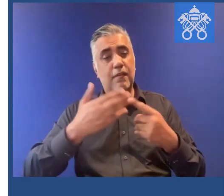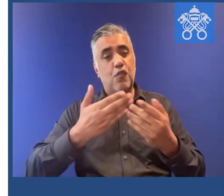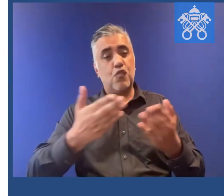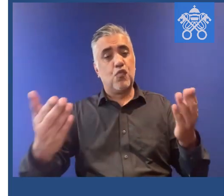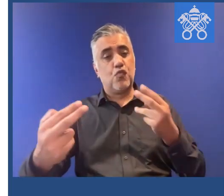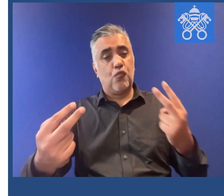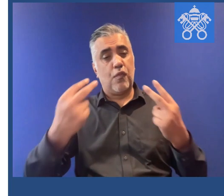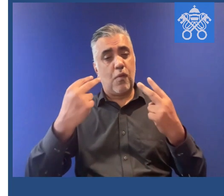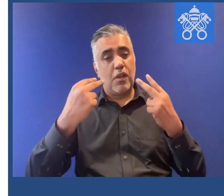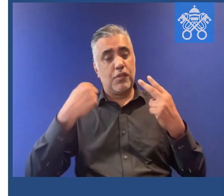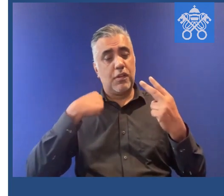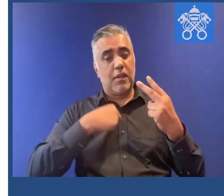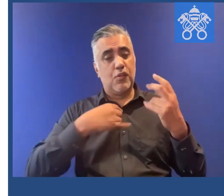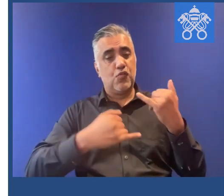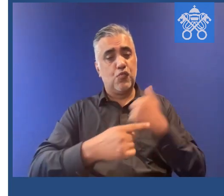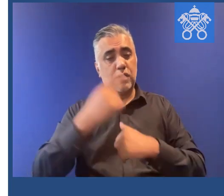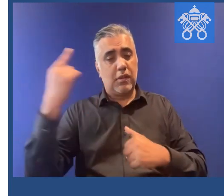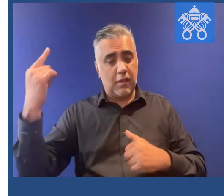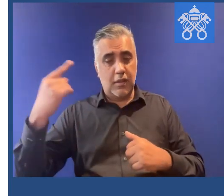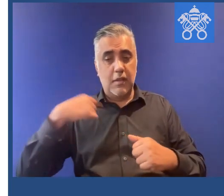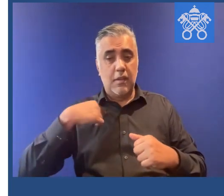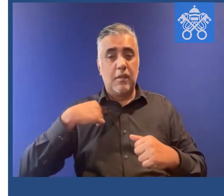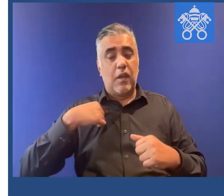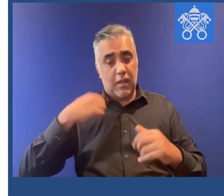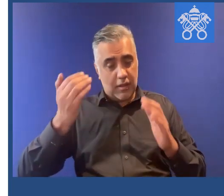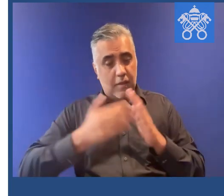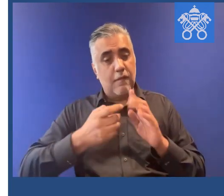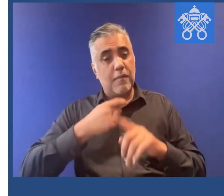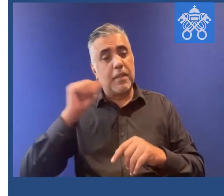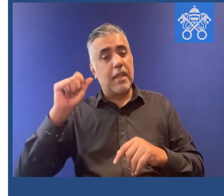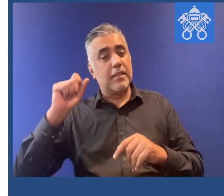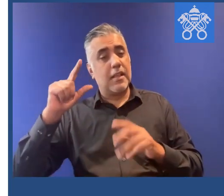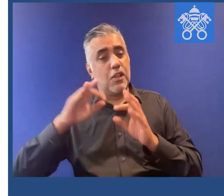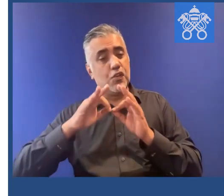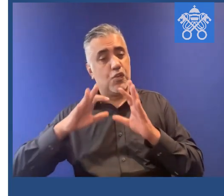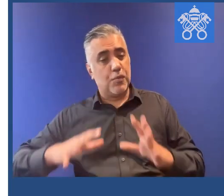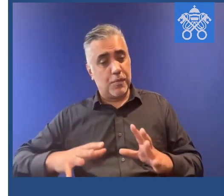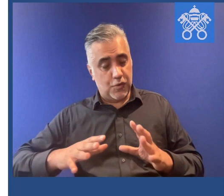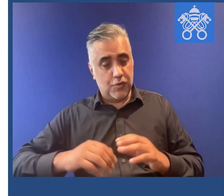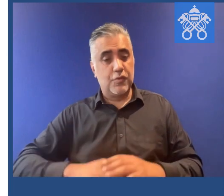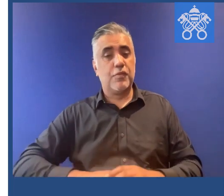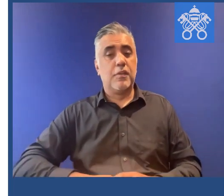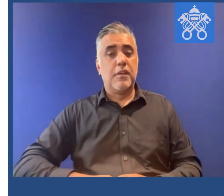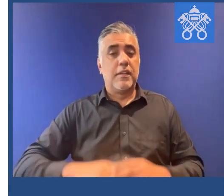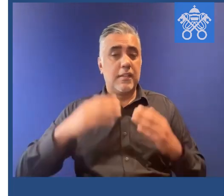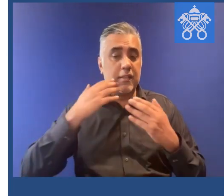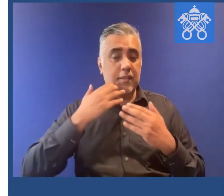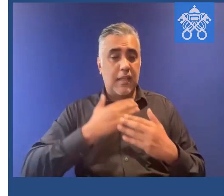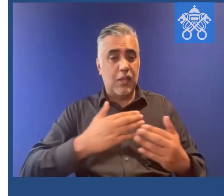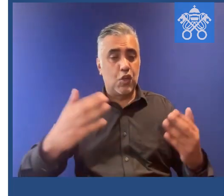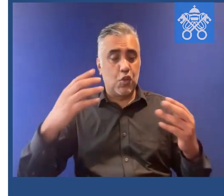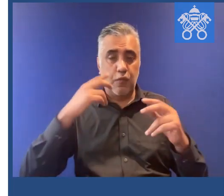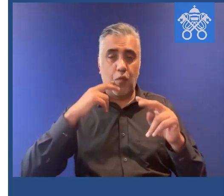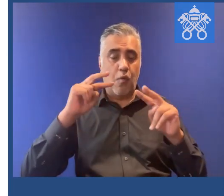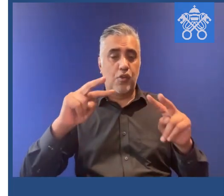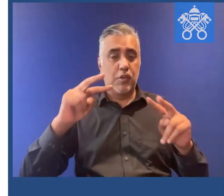you for joining us here today. My name is Christopher Wells. You've been listening to Vatican Radio's live coverage of the